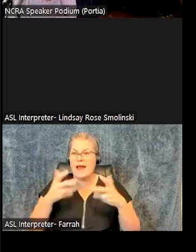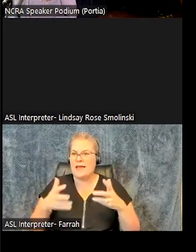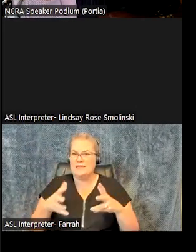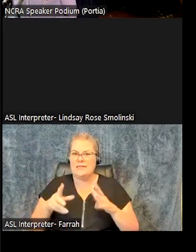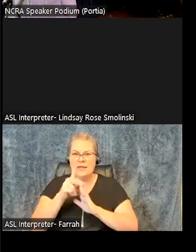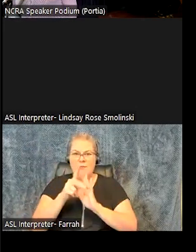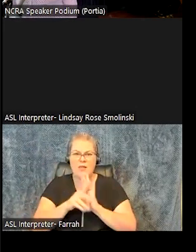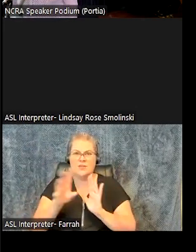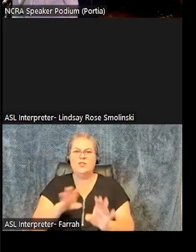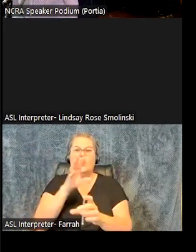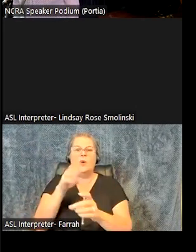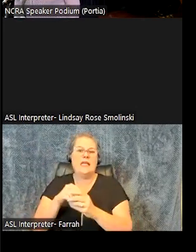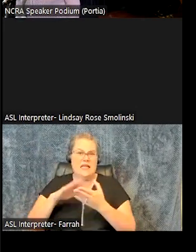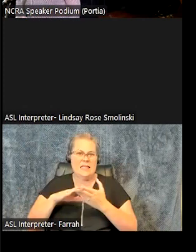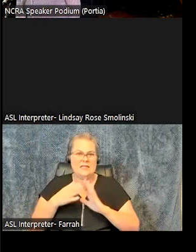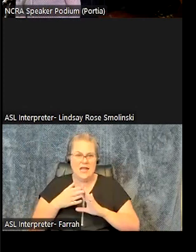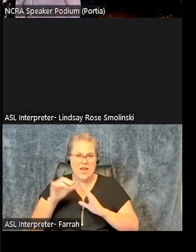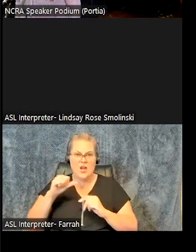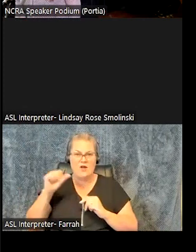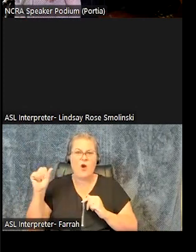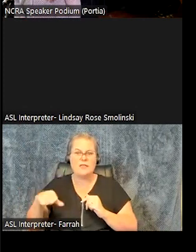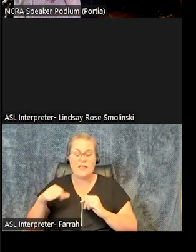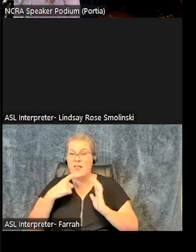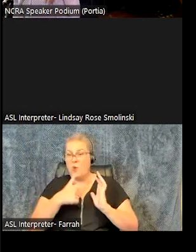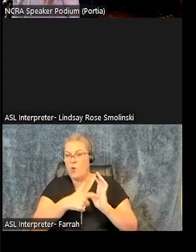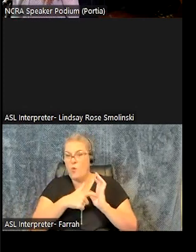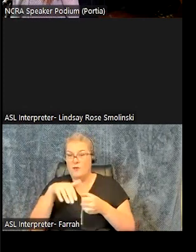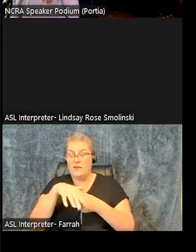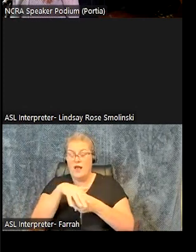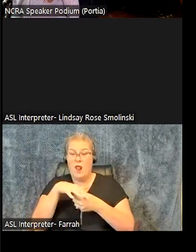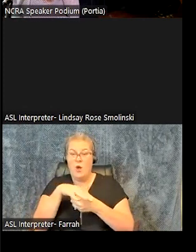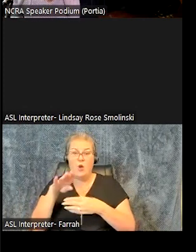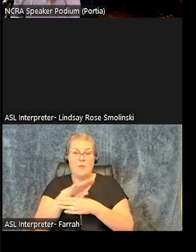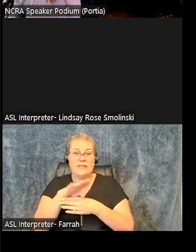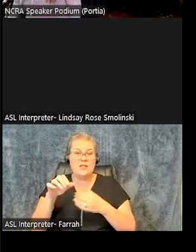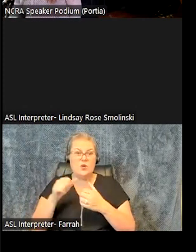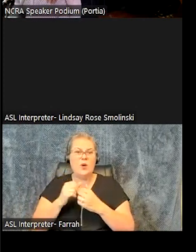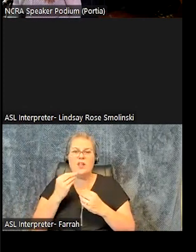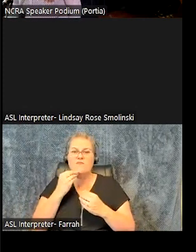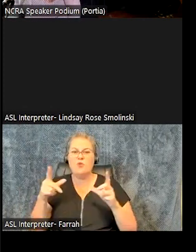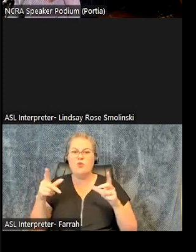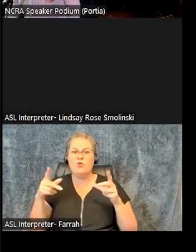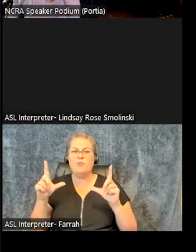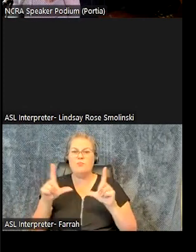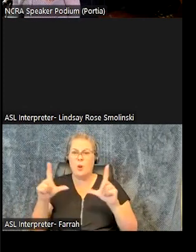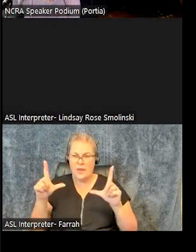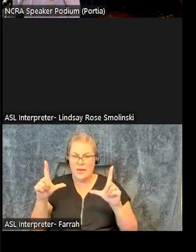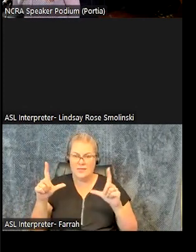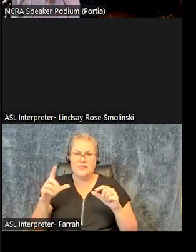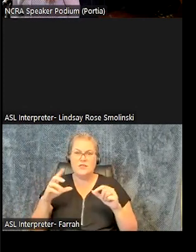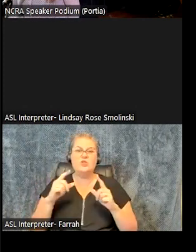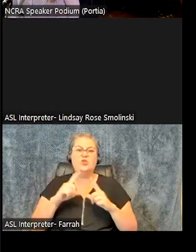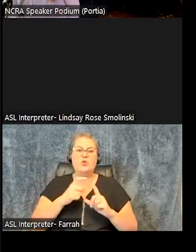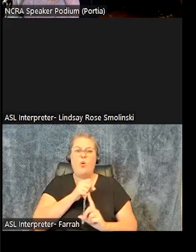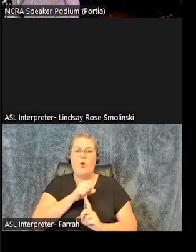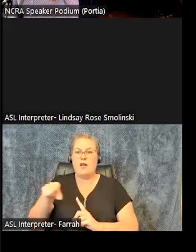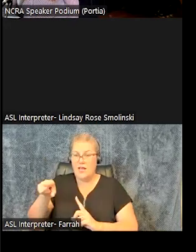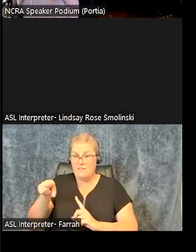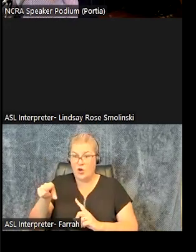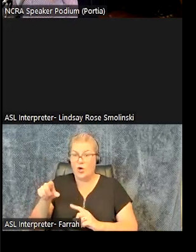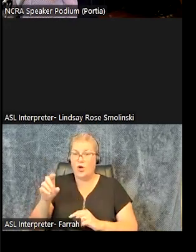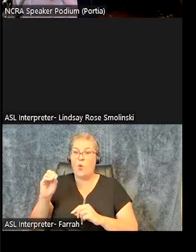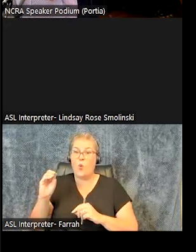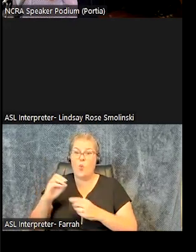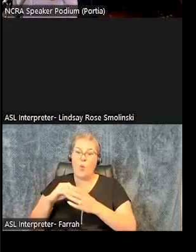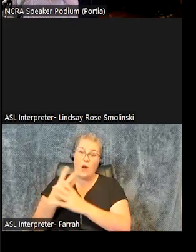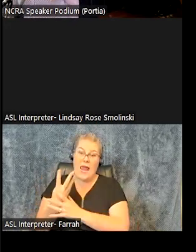of Austin that requires that local businesses with a food permit divert organic material. So this really created a solution